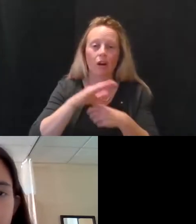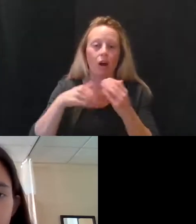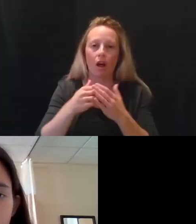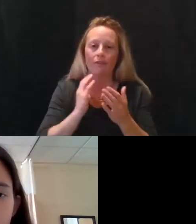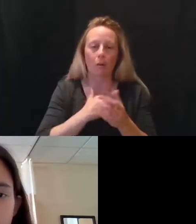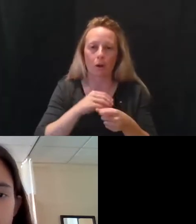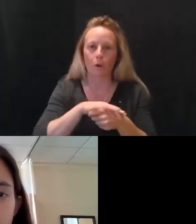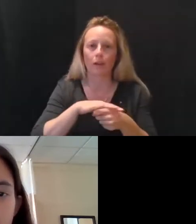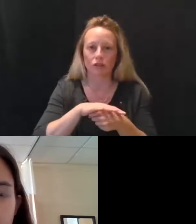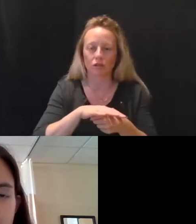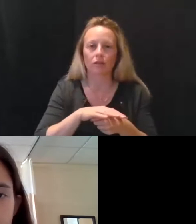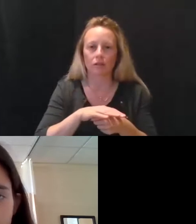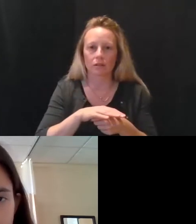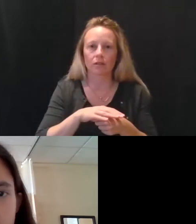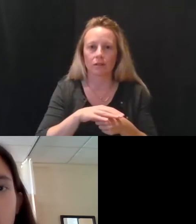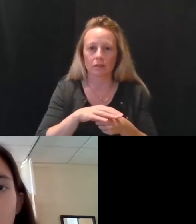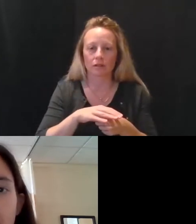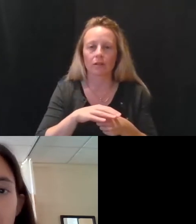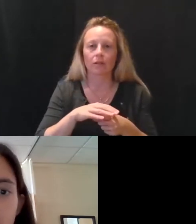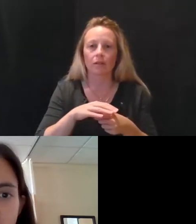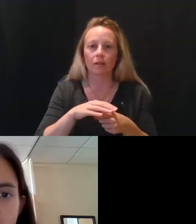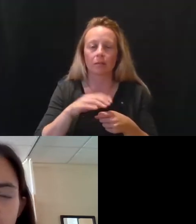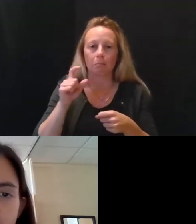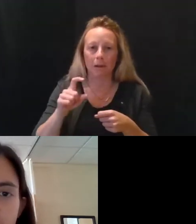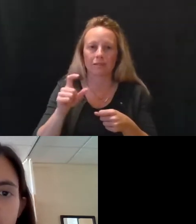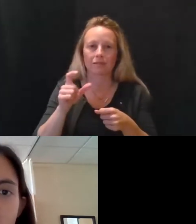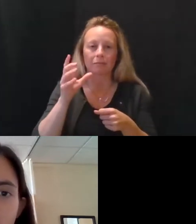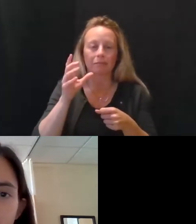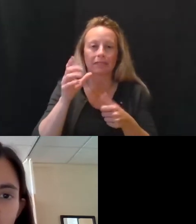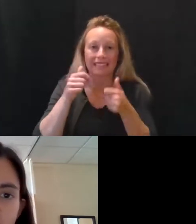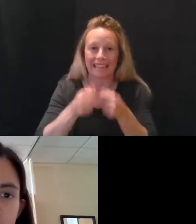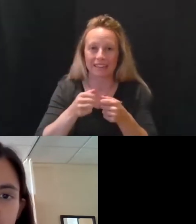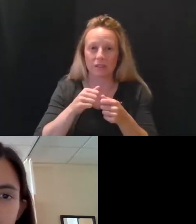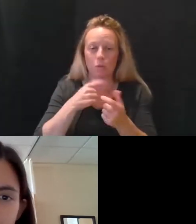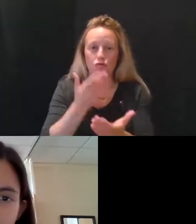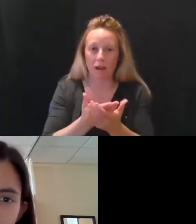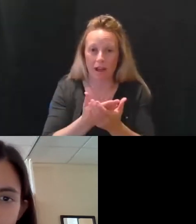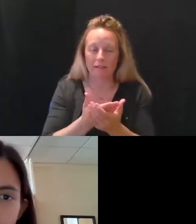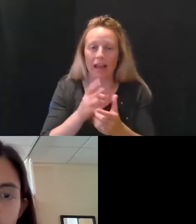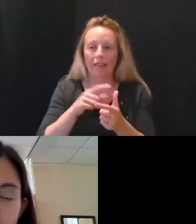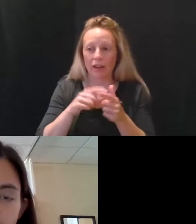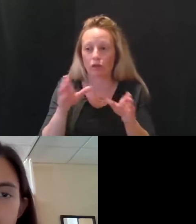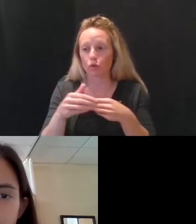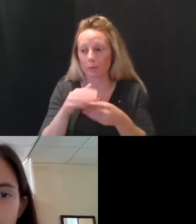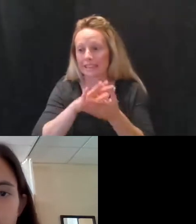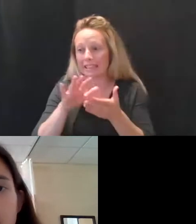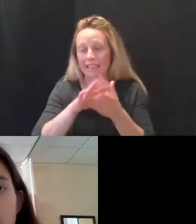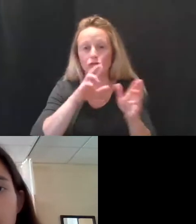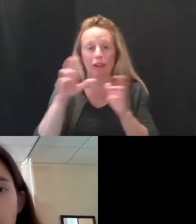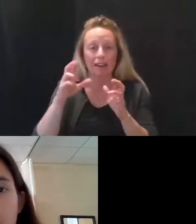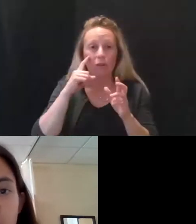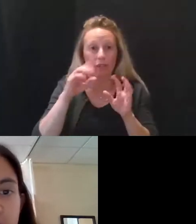are having the parent text when they arrive, and then when a room is clean and ready for the family to come